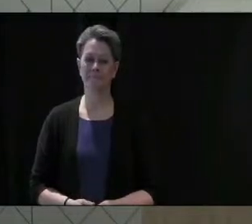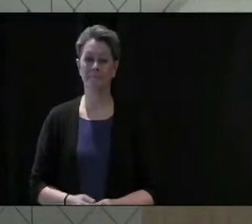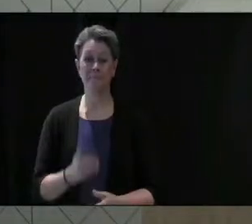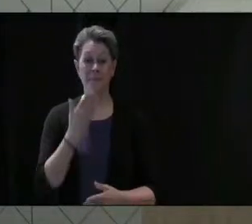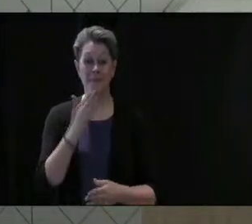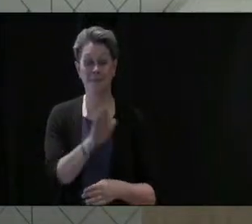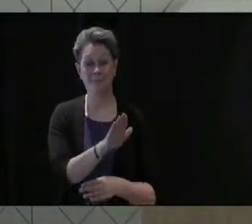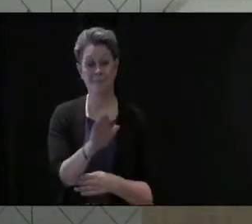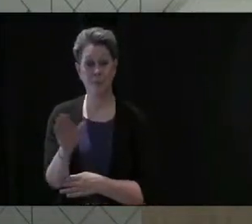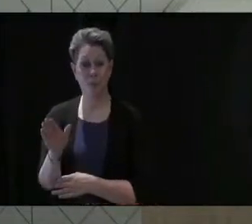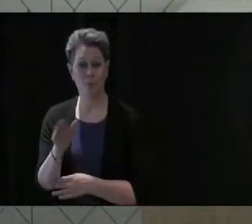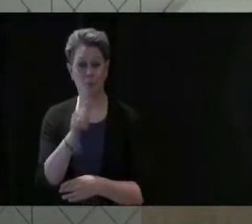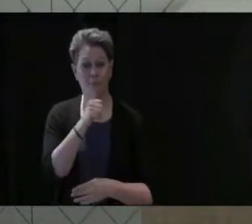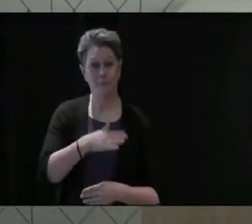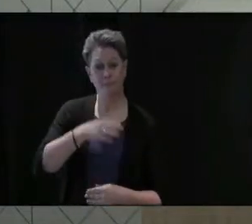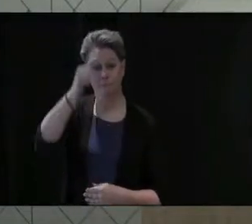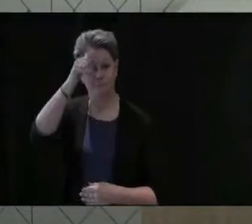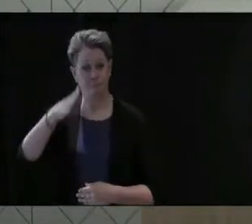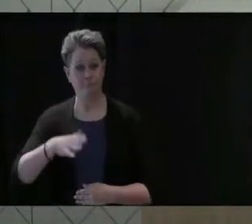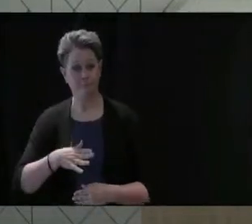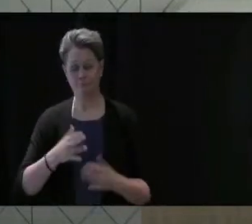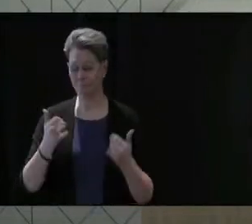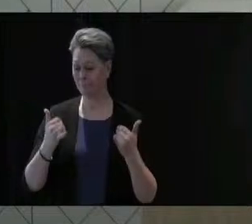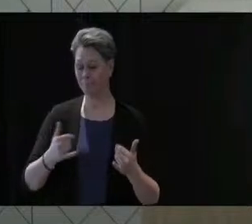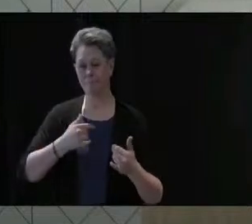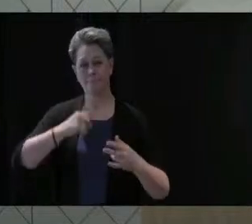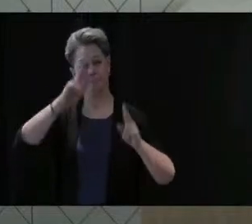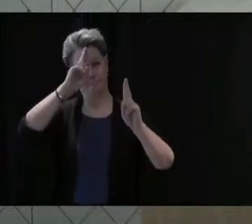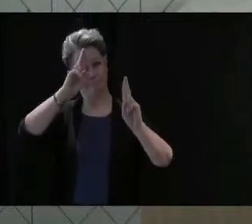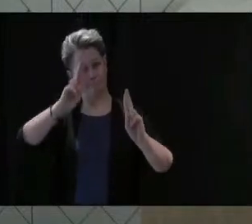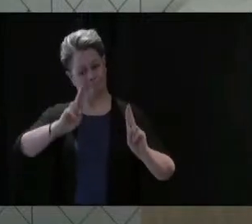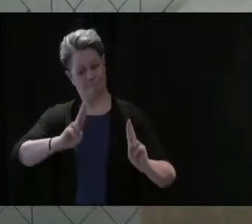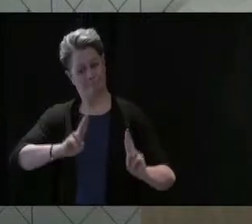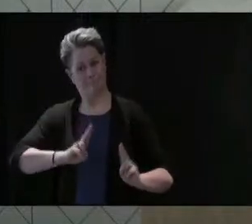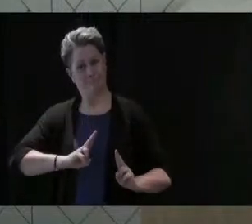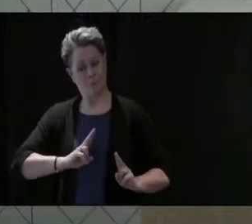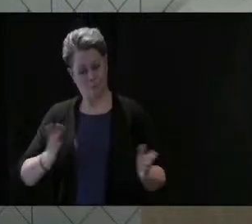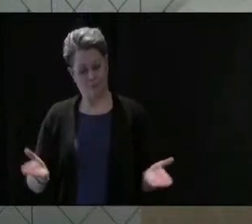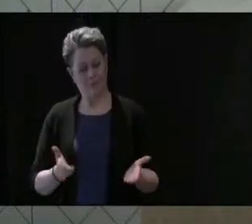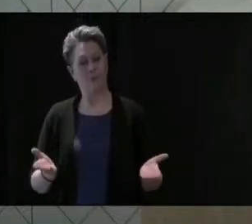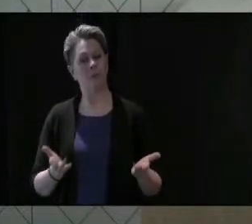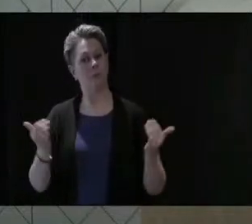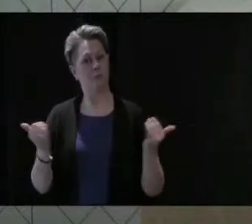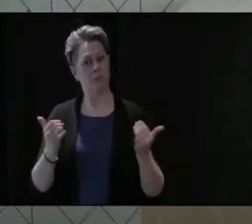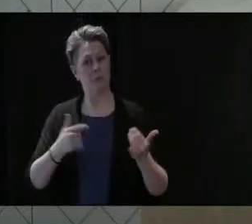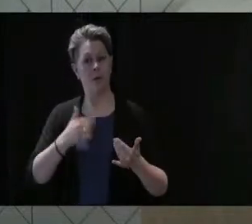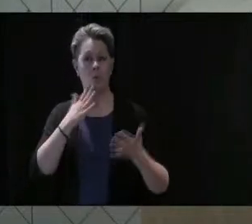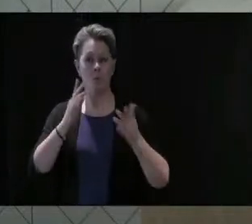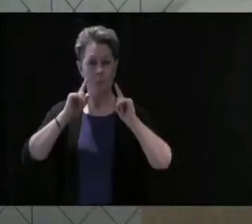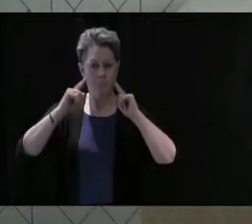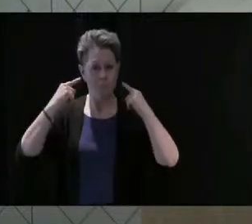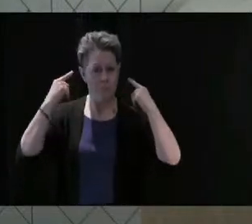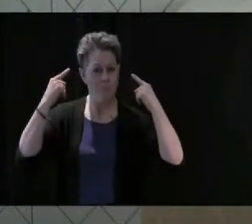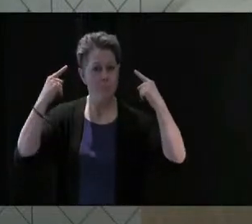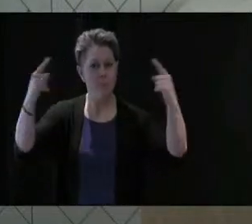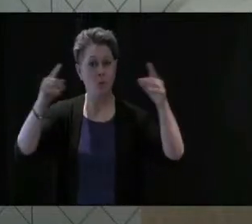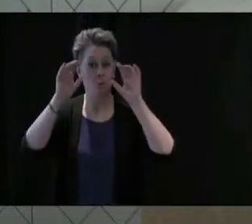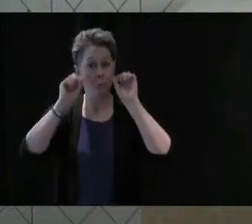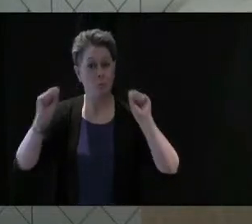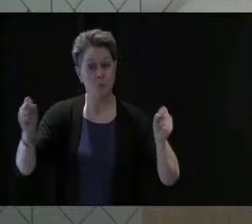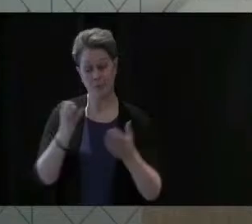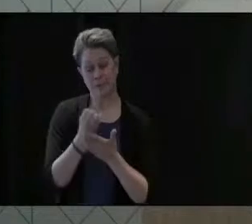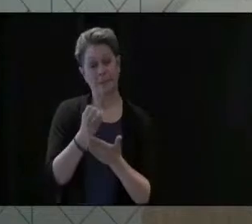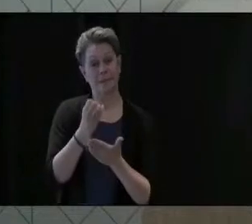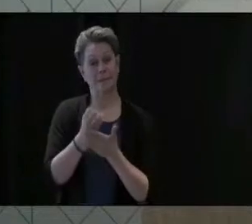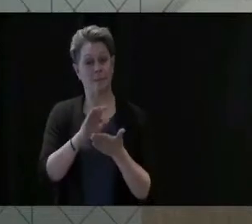Good afternoon, ladies and gentlemen. It's a great pleasure to be with you today to launch the report of the Premier's Economic